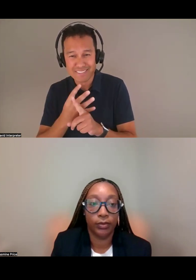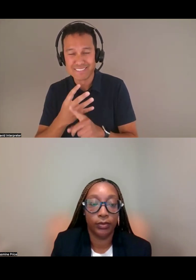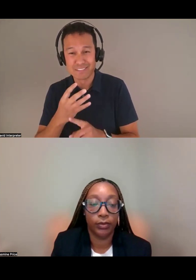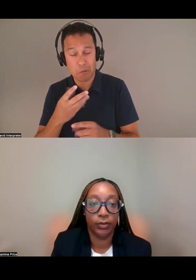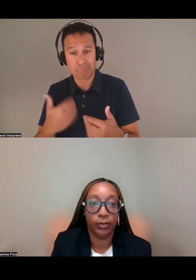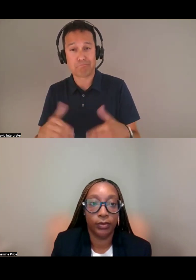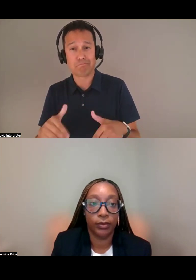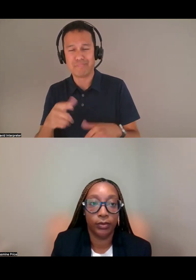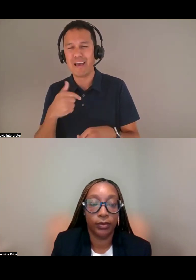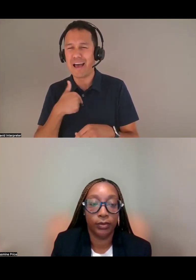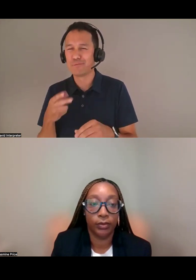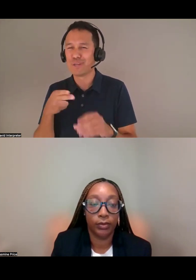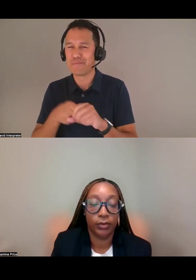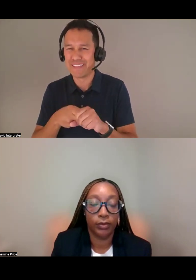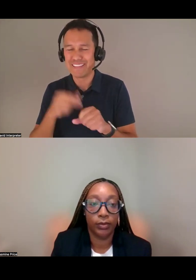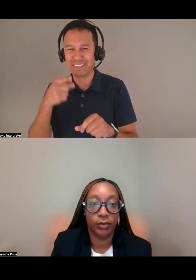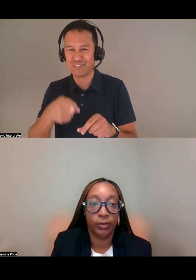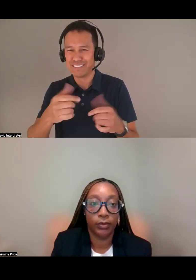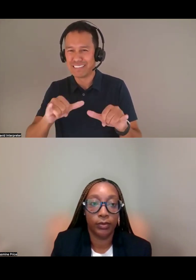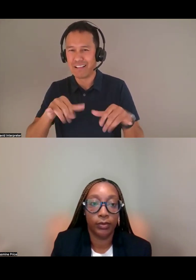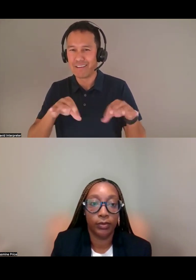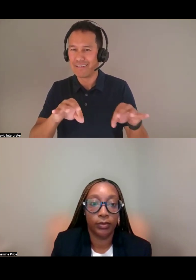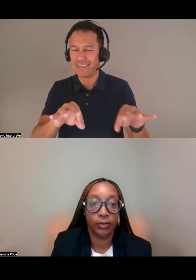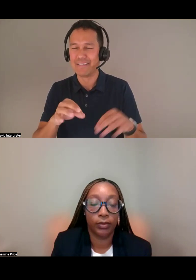since she's still getting acclimated. We are